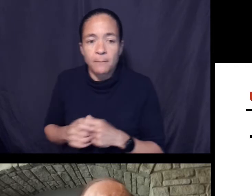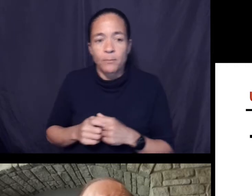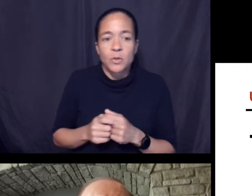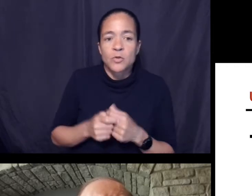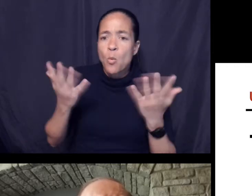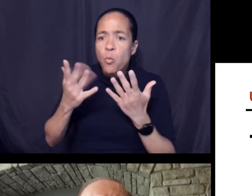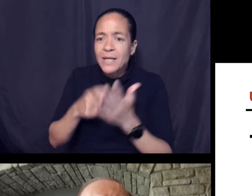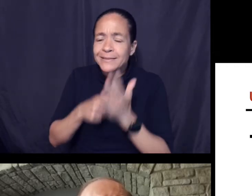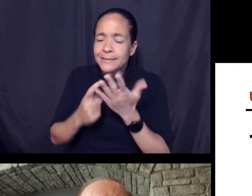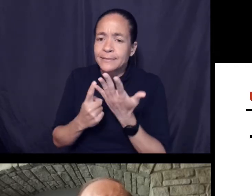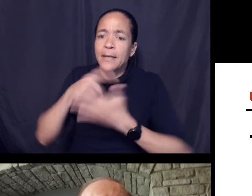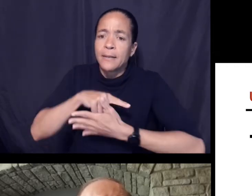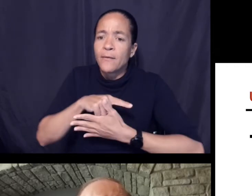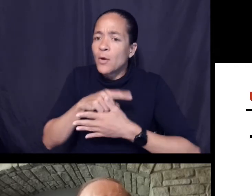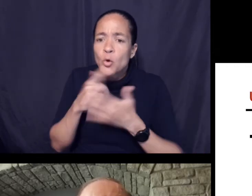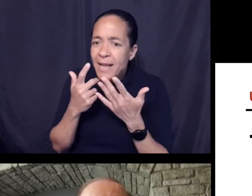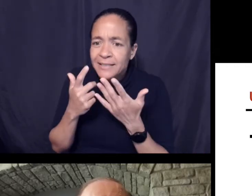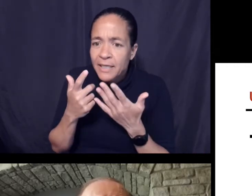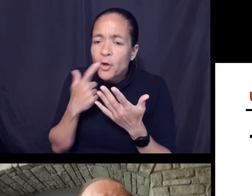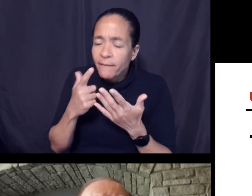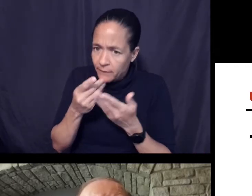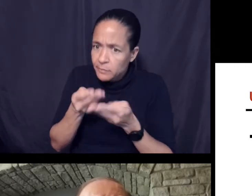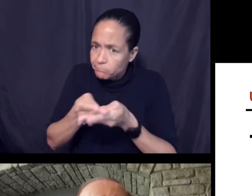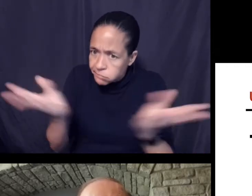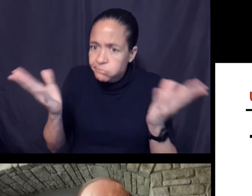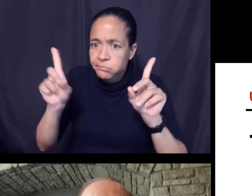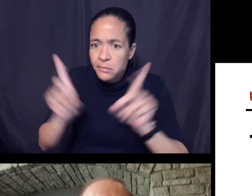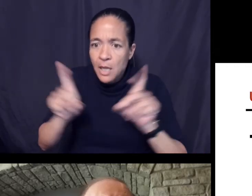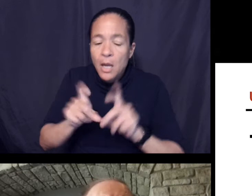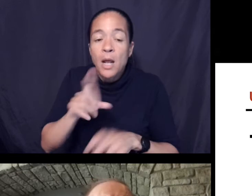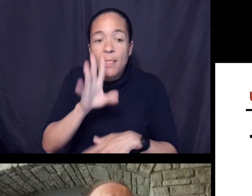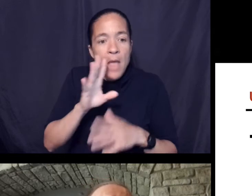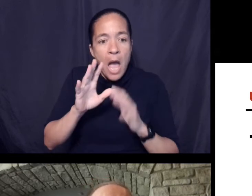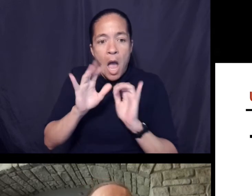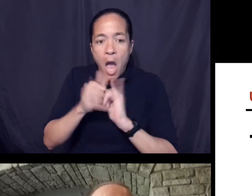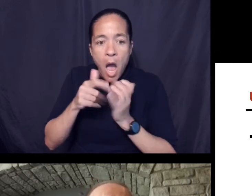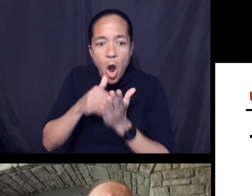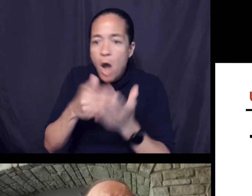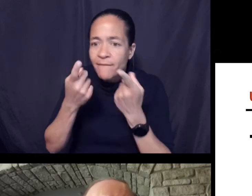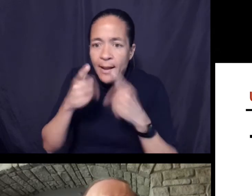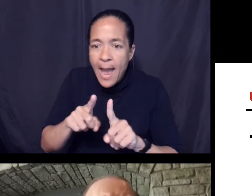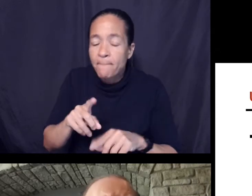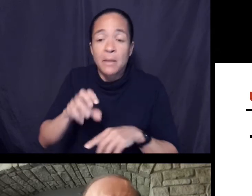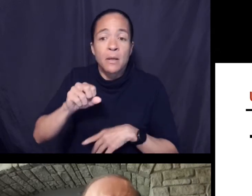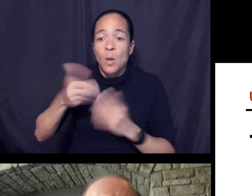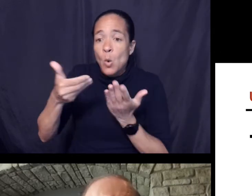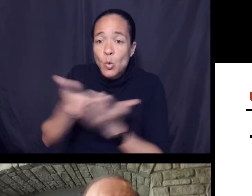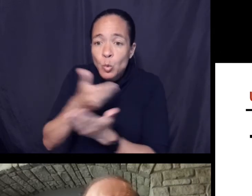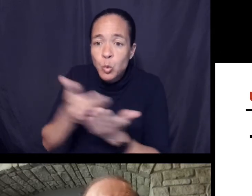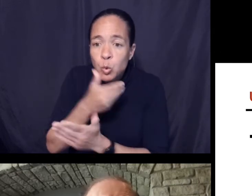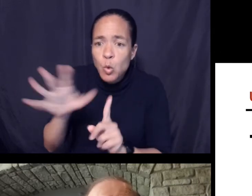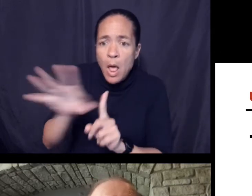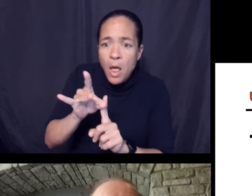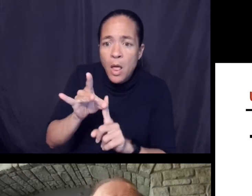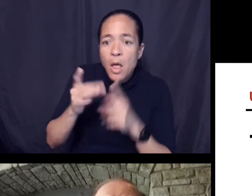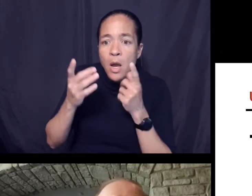to evaluate the incidence, the disease, as well as the prevalence. The incidence is how many new cases have been diagnosed,